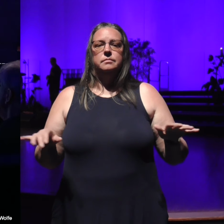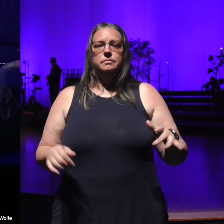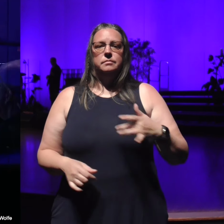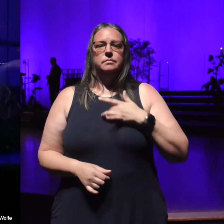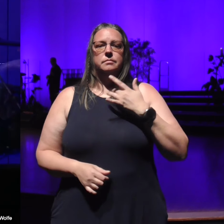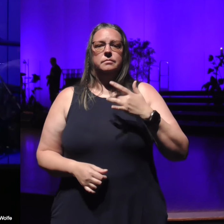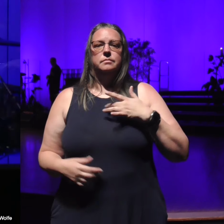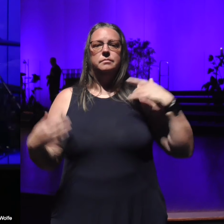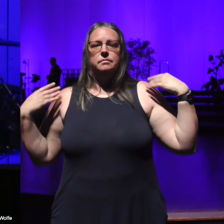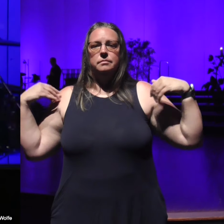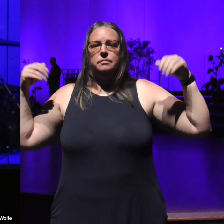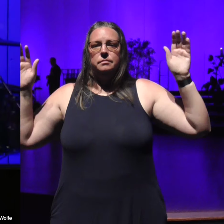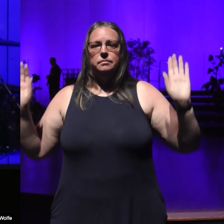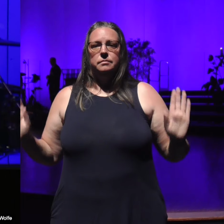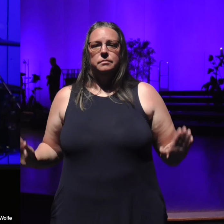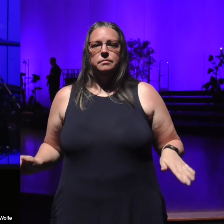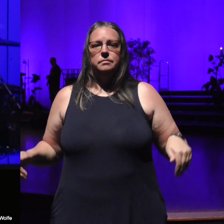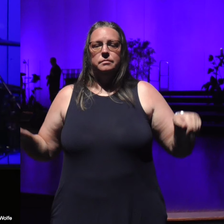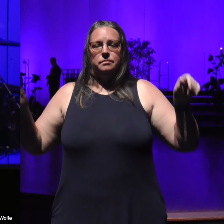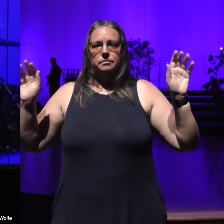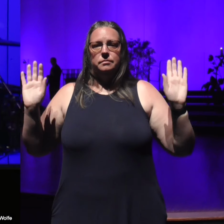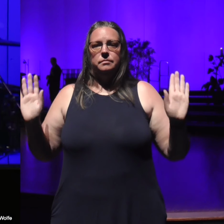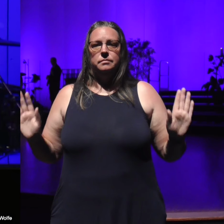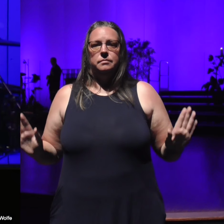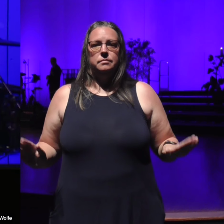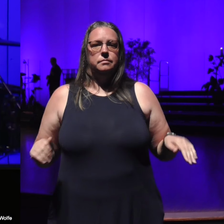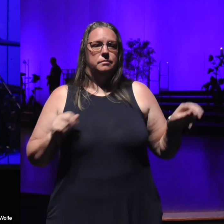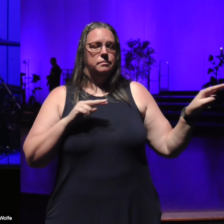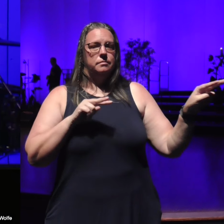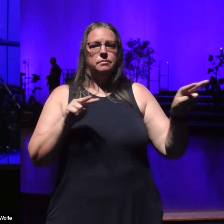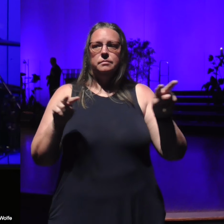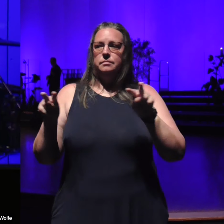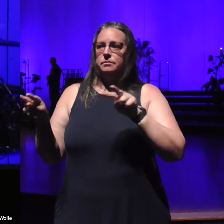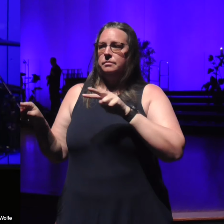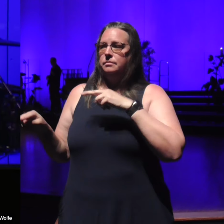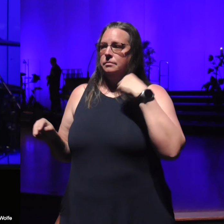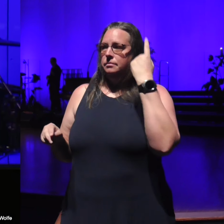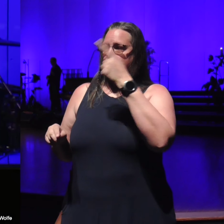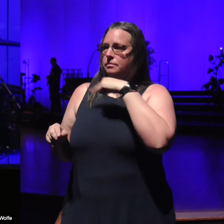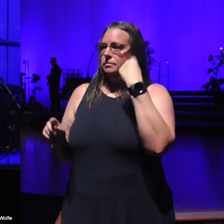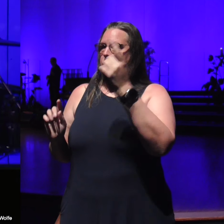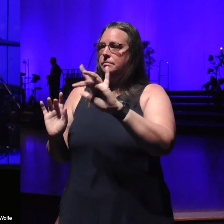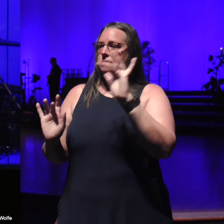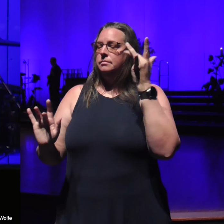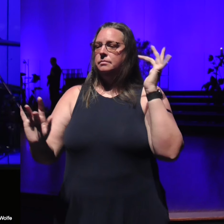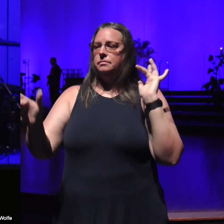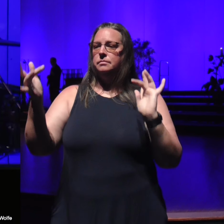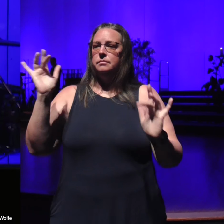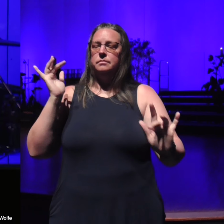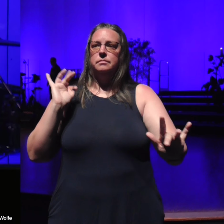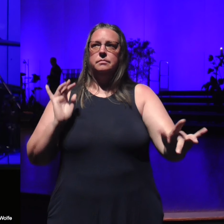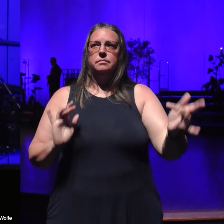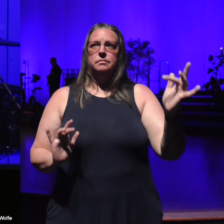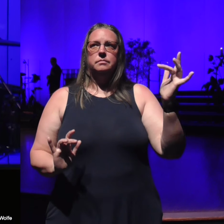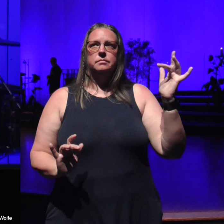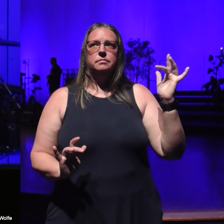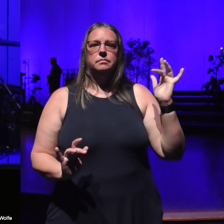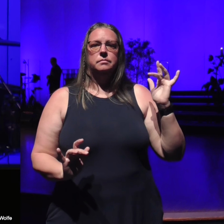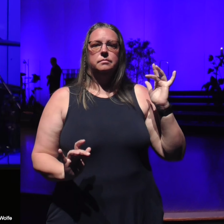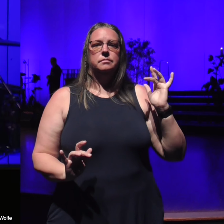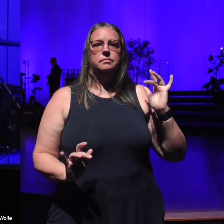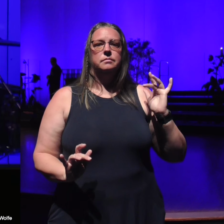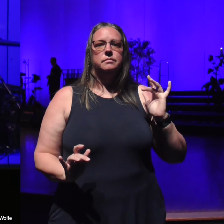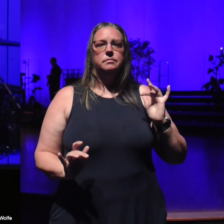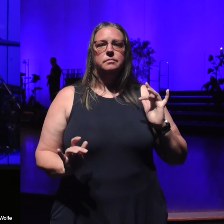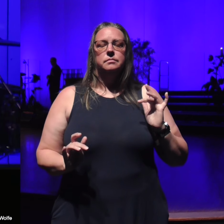grace. I can hear the brush of angel wings. I see glory on